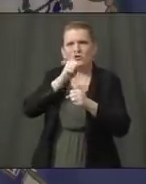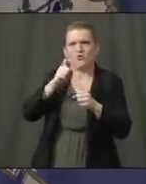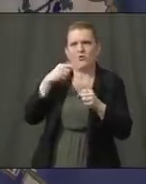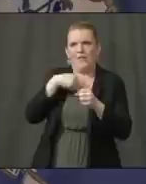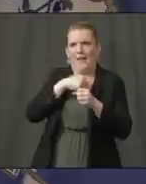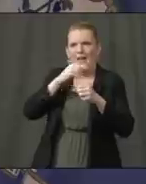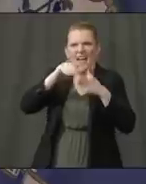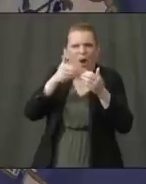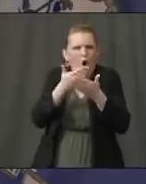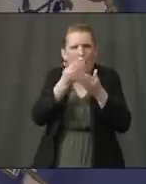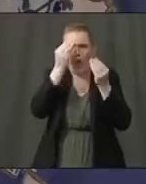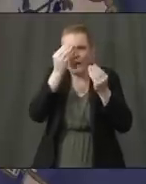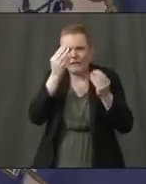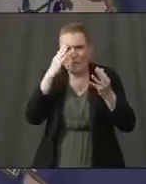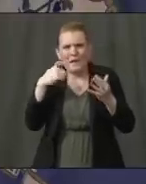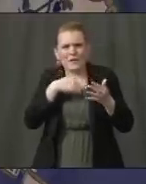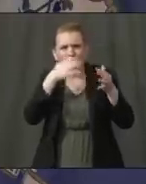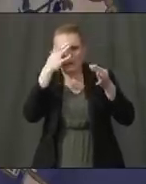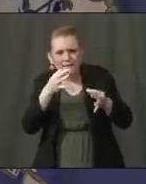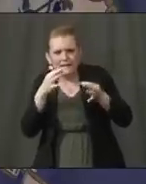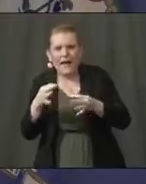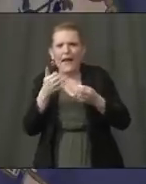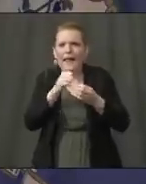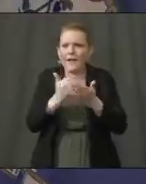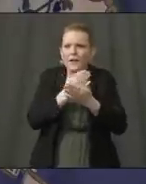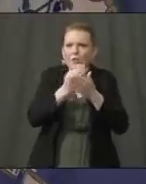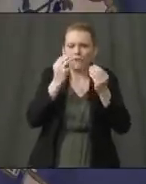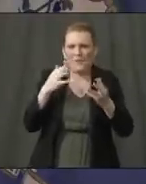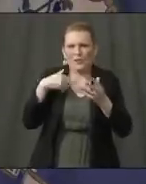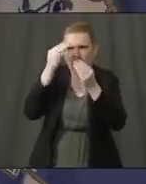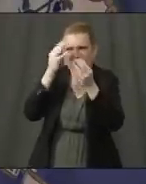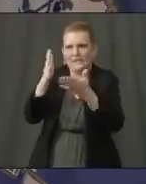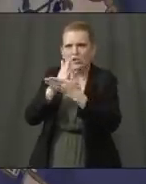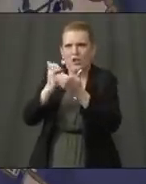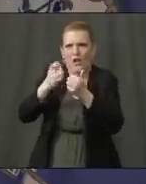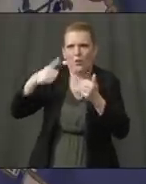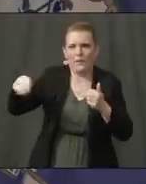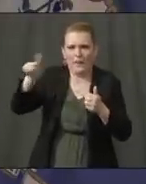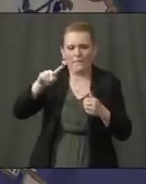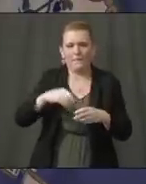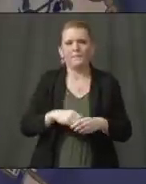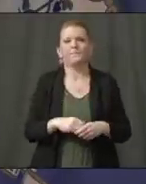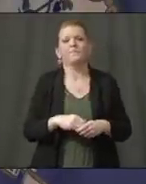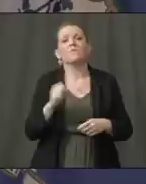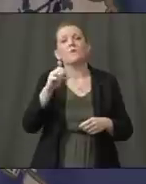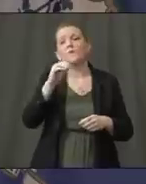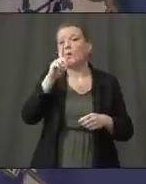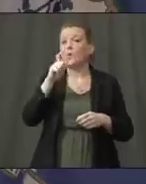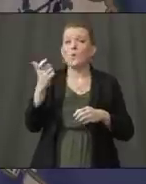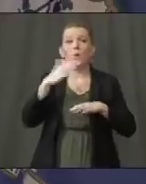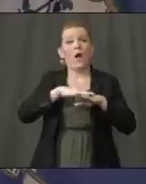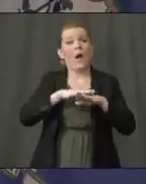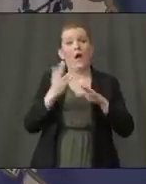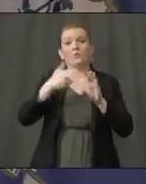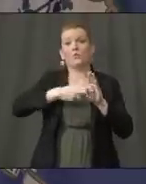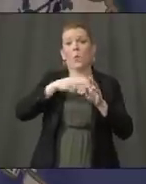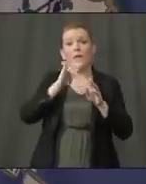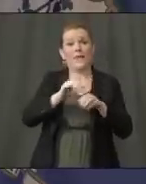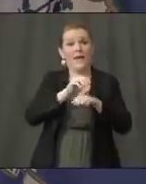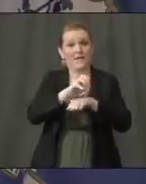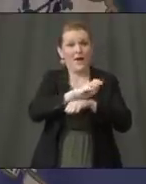them. We're going to be announcing the rest of the advisory board over the next couple of days. I can tell you that we